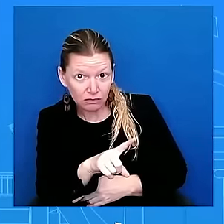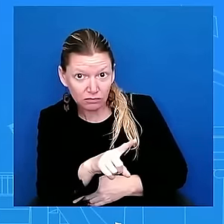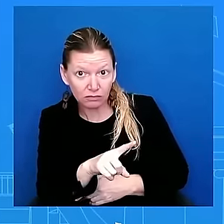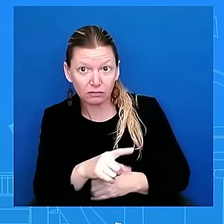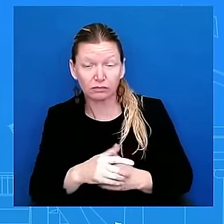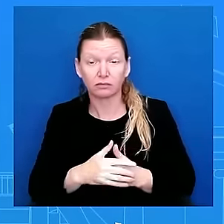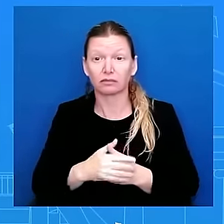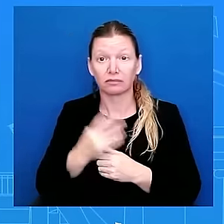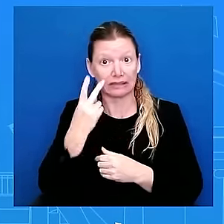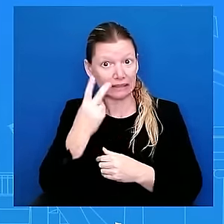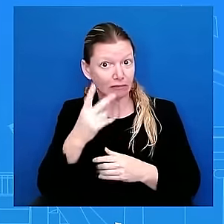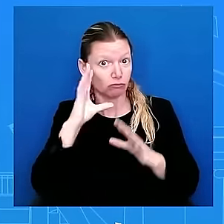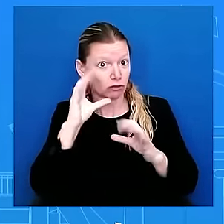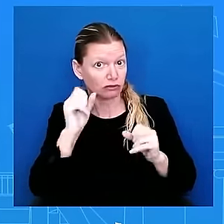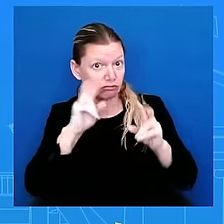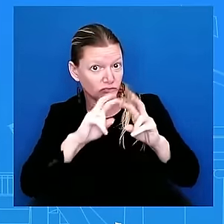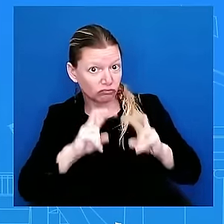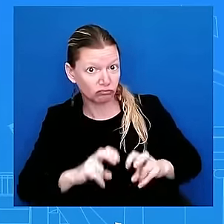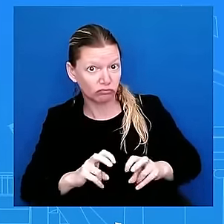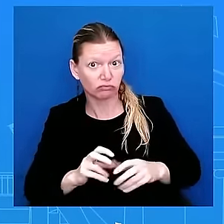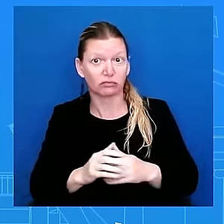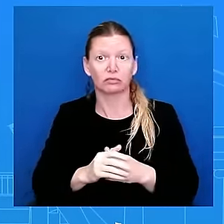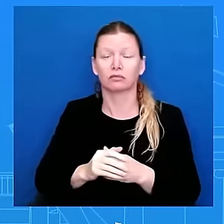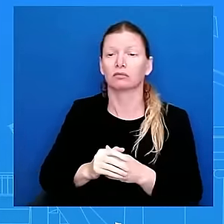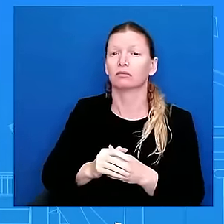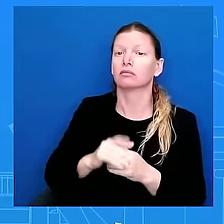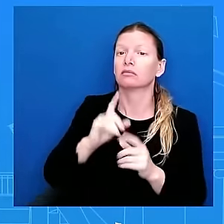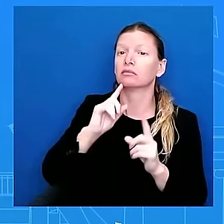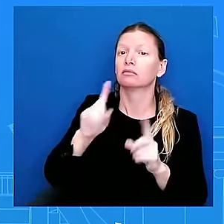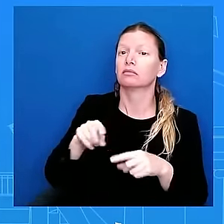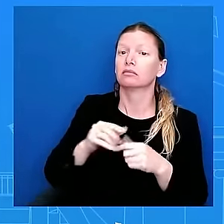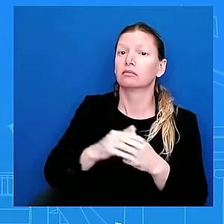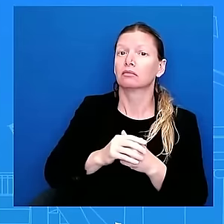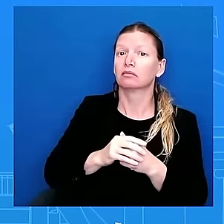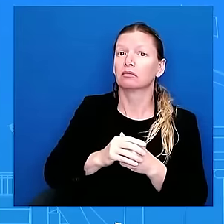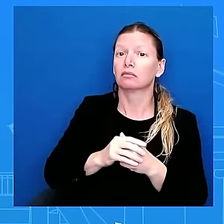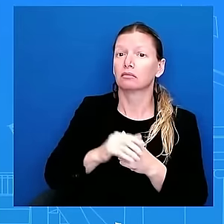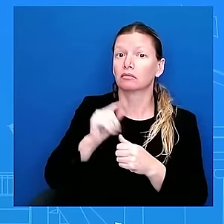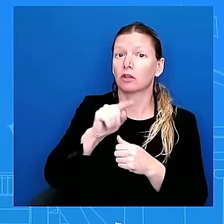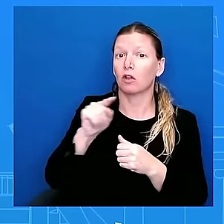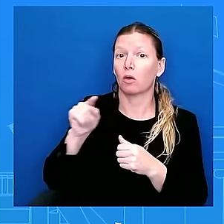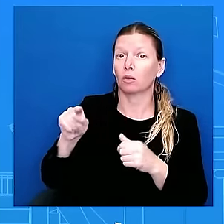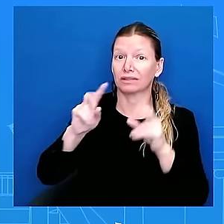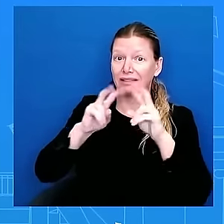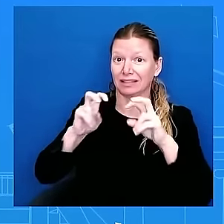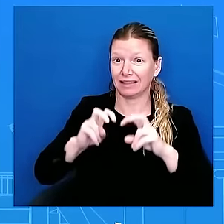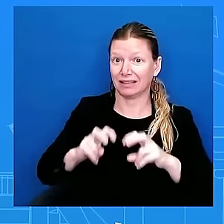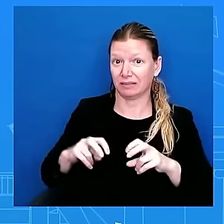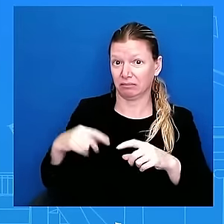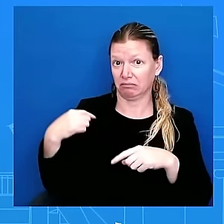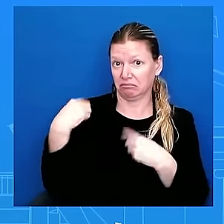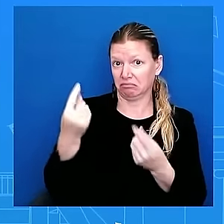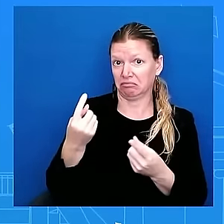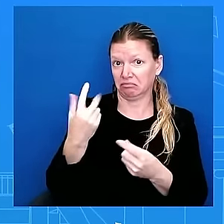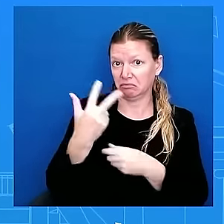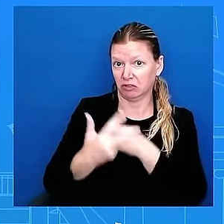exams. That we have been able to do every year for the past 3 years, and there is a comprehensive exam